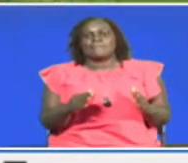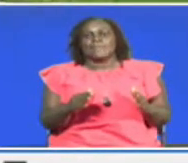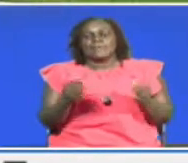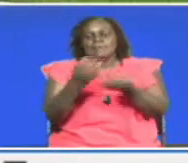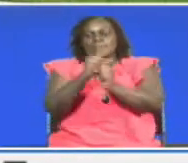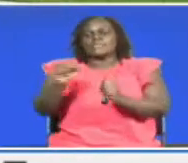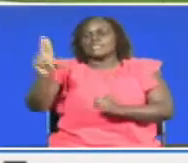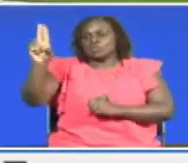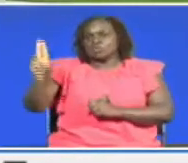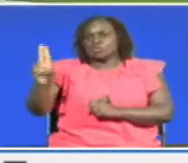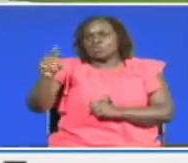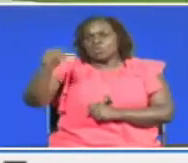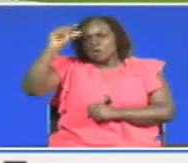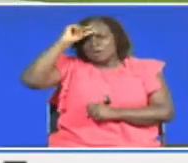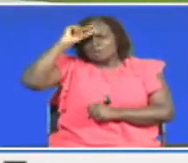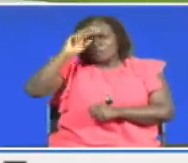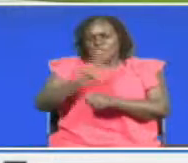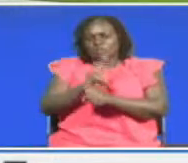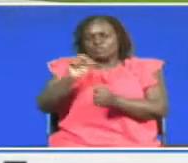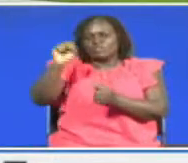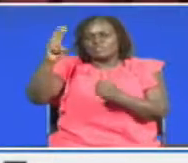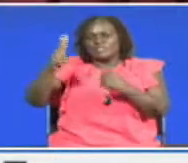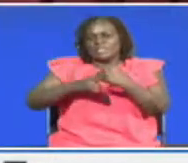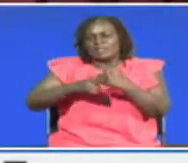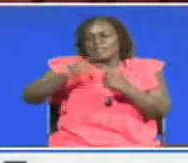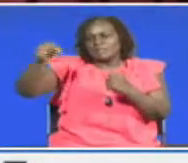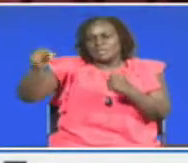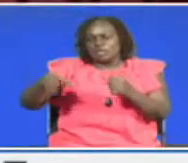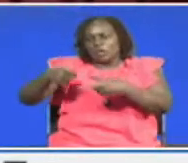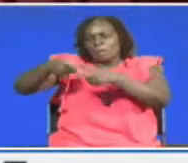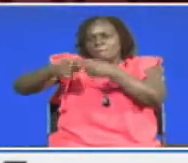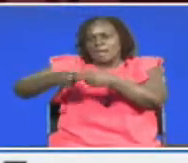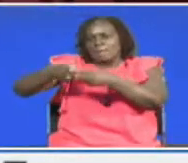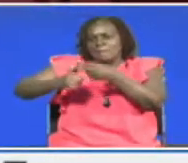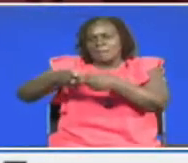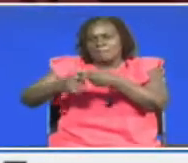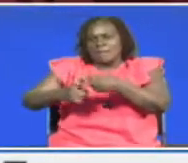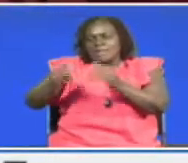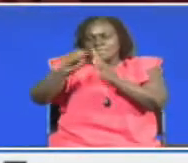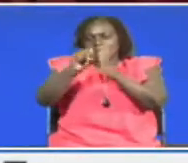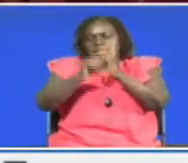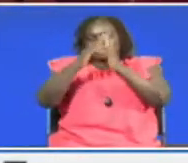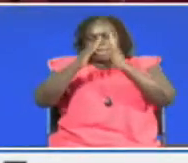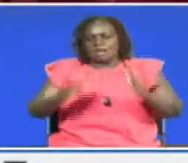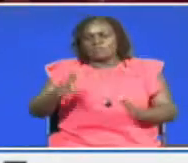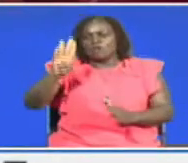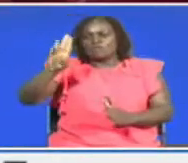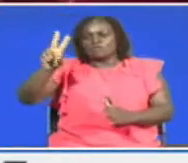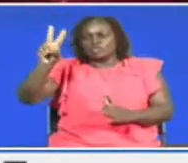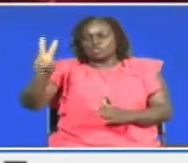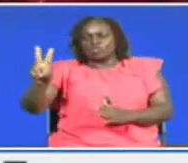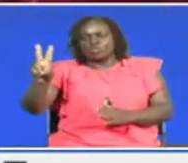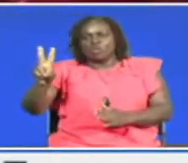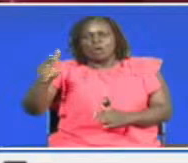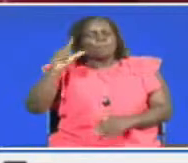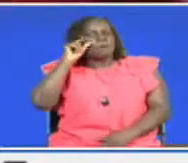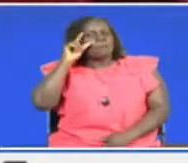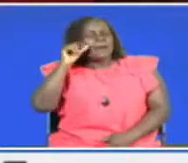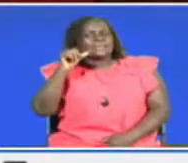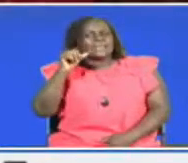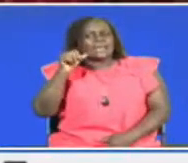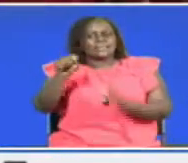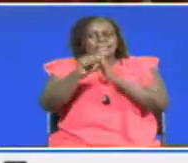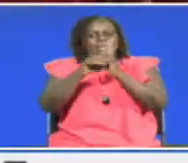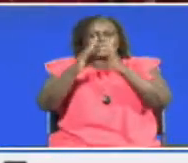President Uhuru Kenyatta, the government spent 57 million shillings in renovating Nairobi State House, 42 million shillings on Mombasa State